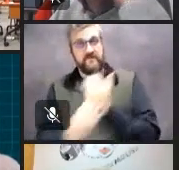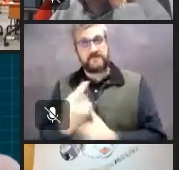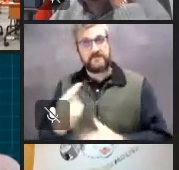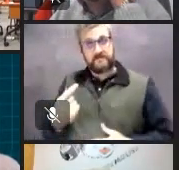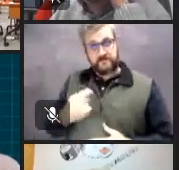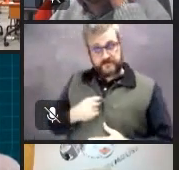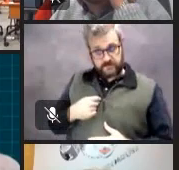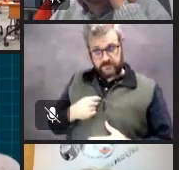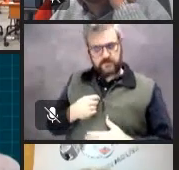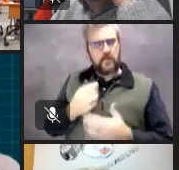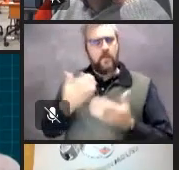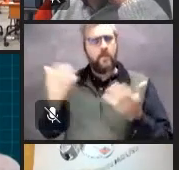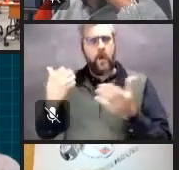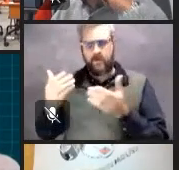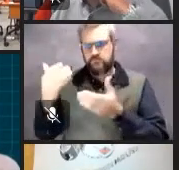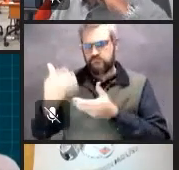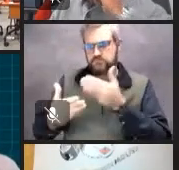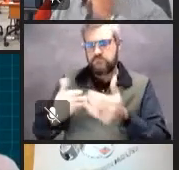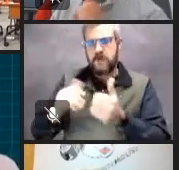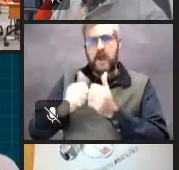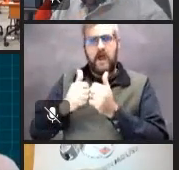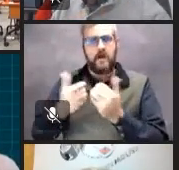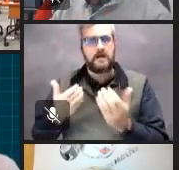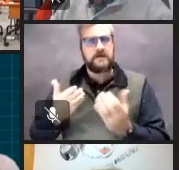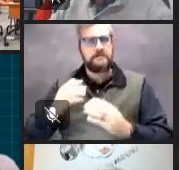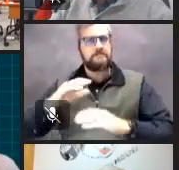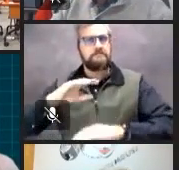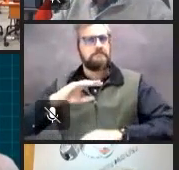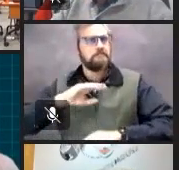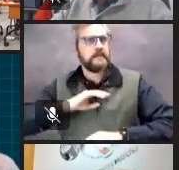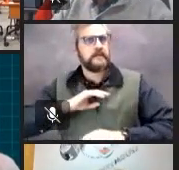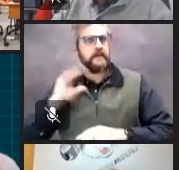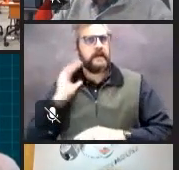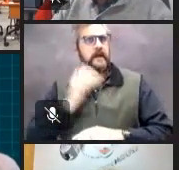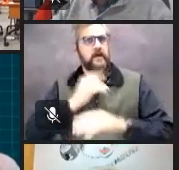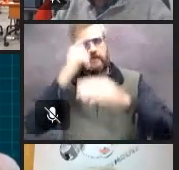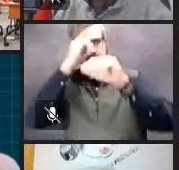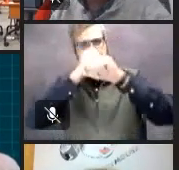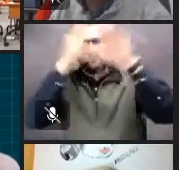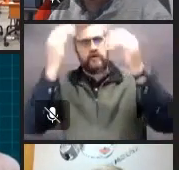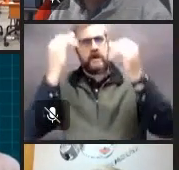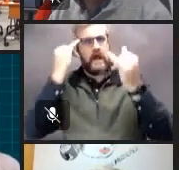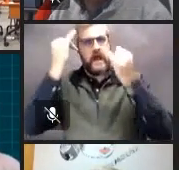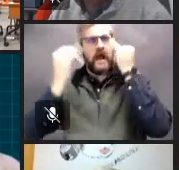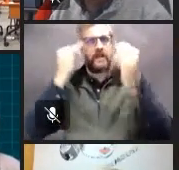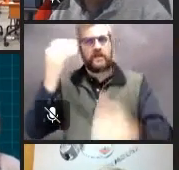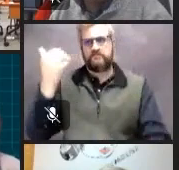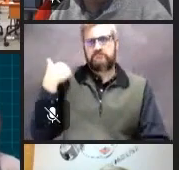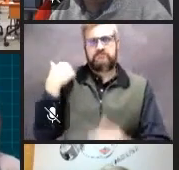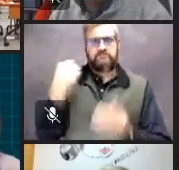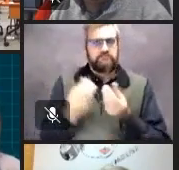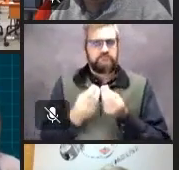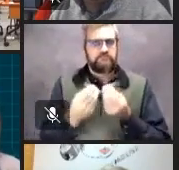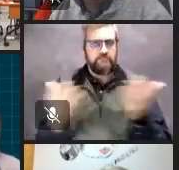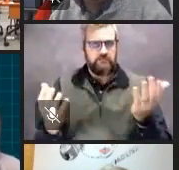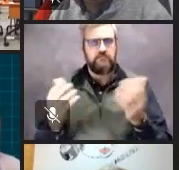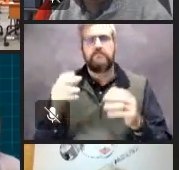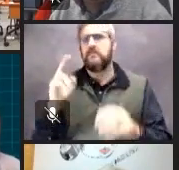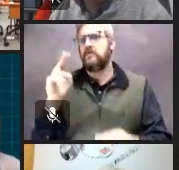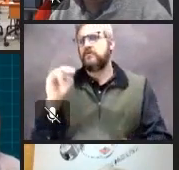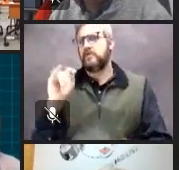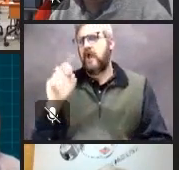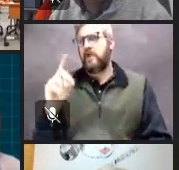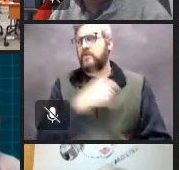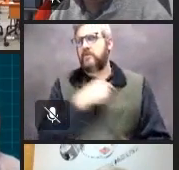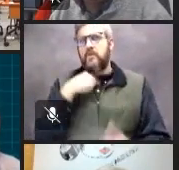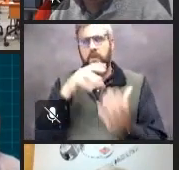steps we need to take to meet the ideas and vision that was put forth in United We Learn,